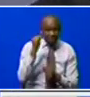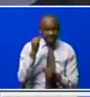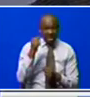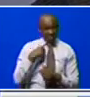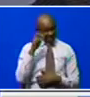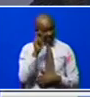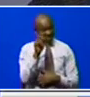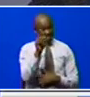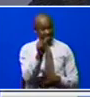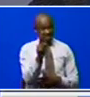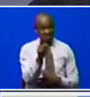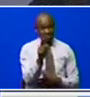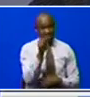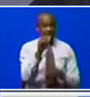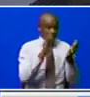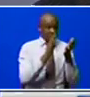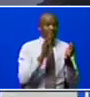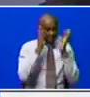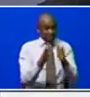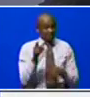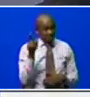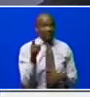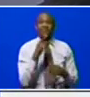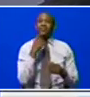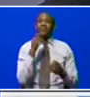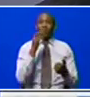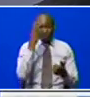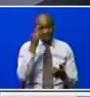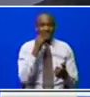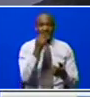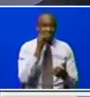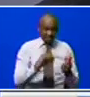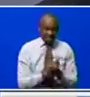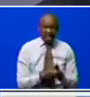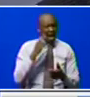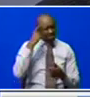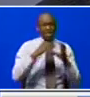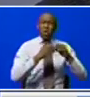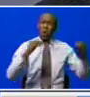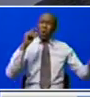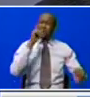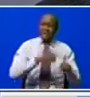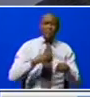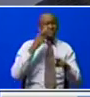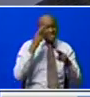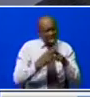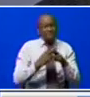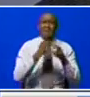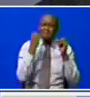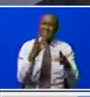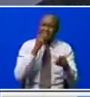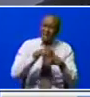where that particular commentator is coming from, because for too long, I think we've had some names that were too big to